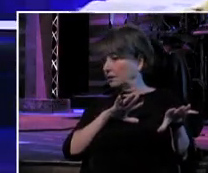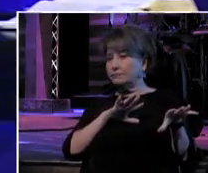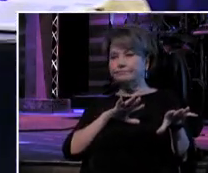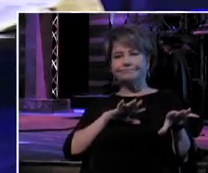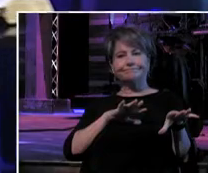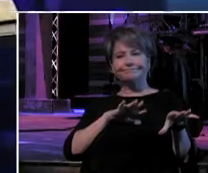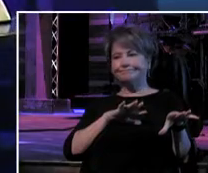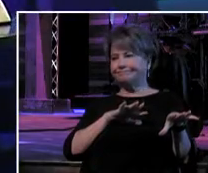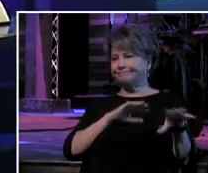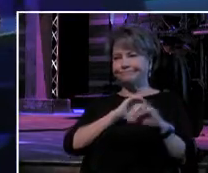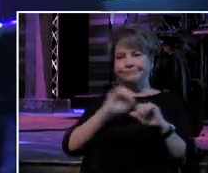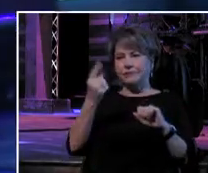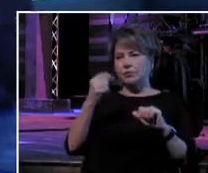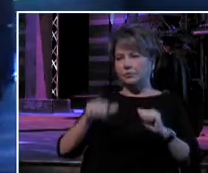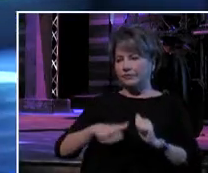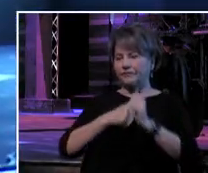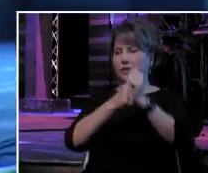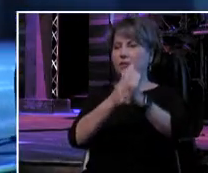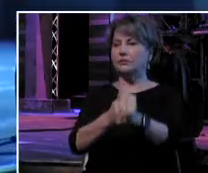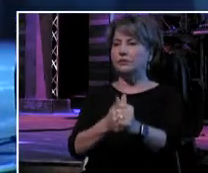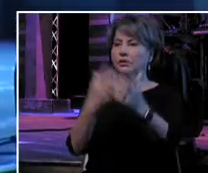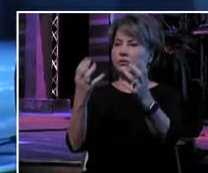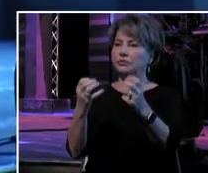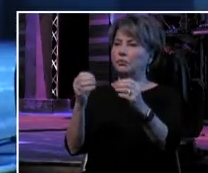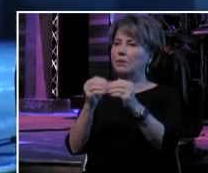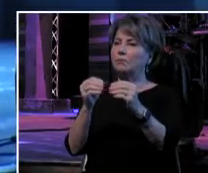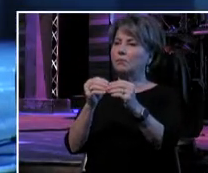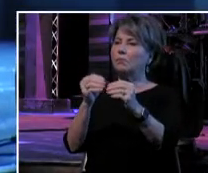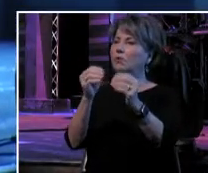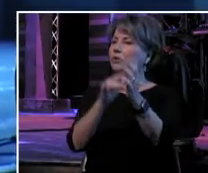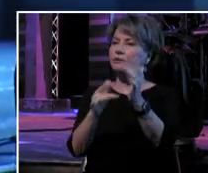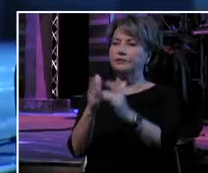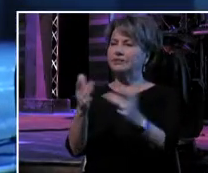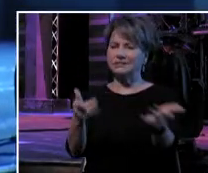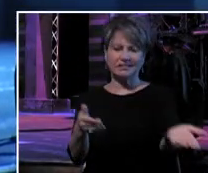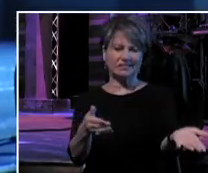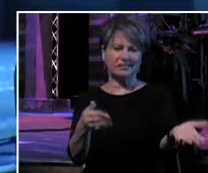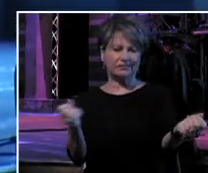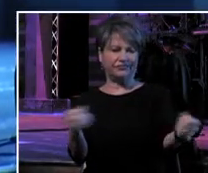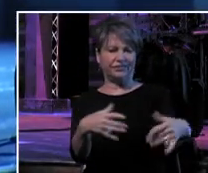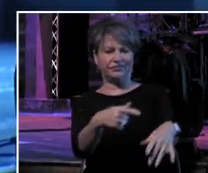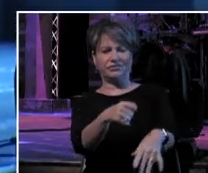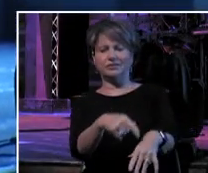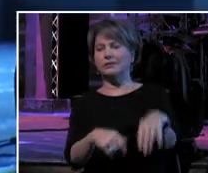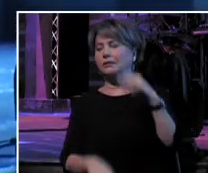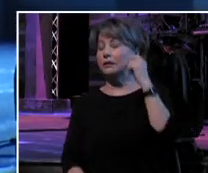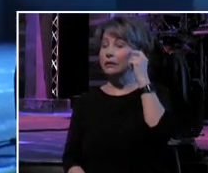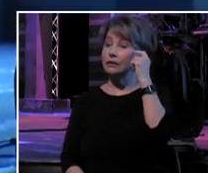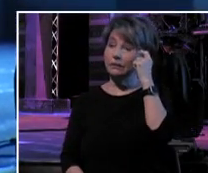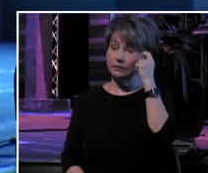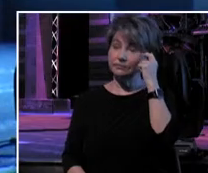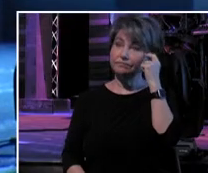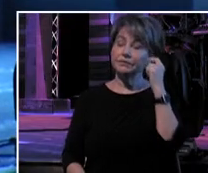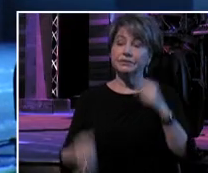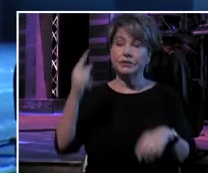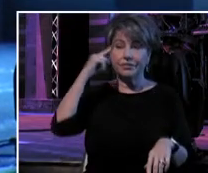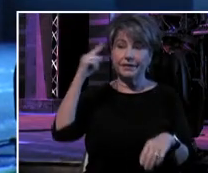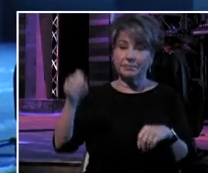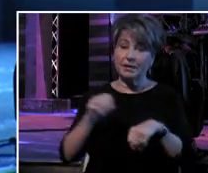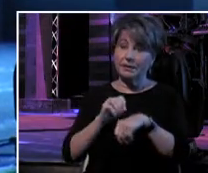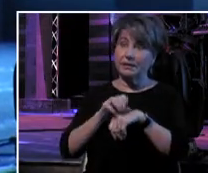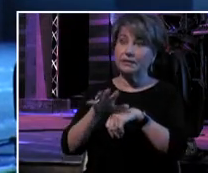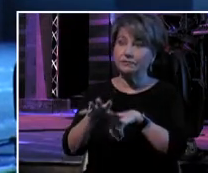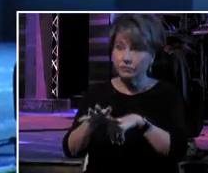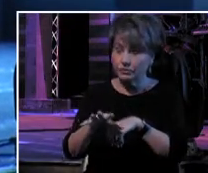for anyone following you to want more of Jesus. And so when you think about this, think about how that influence was.